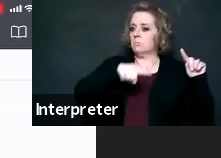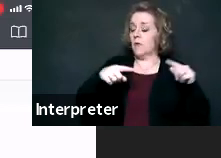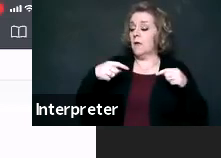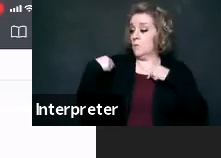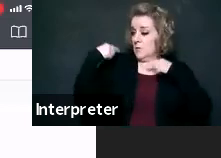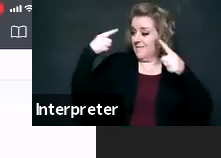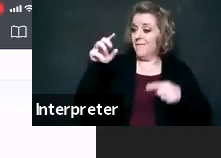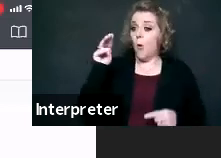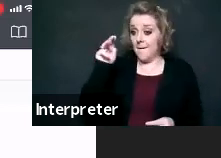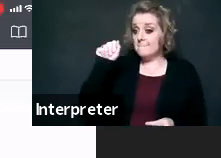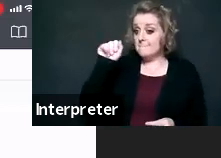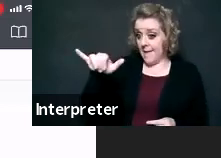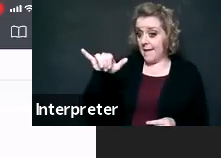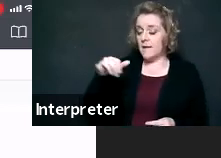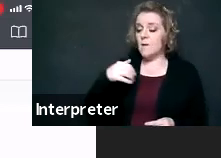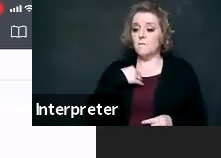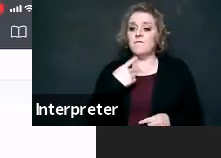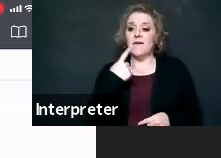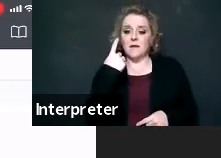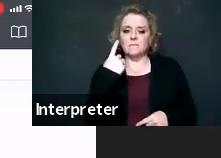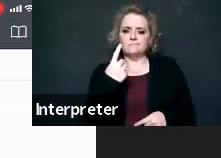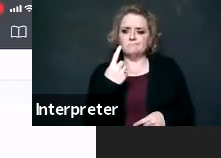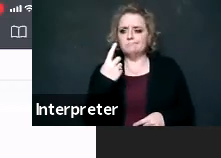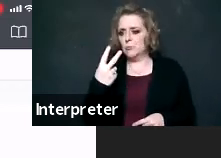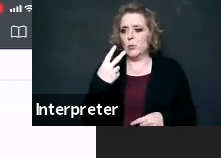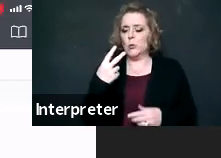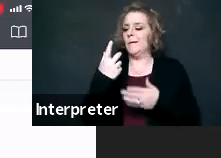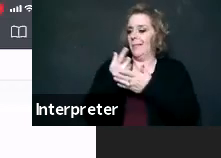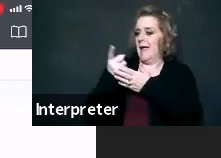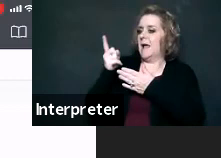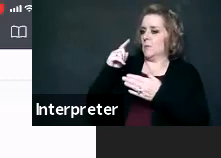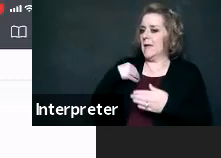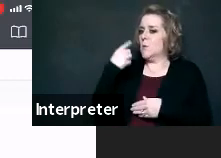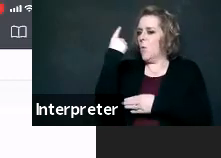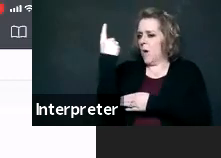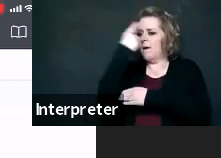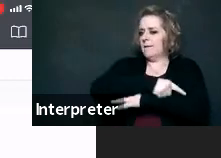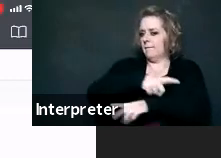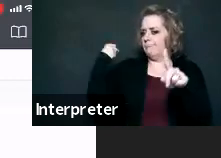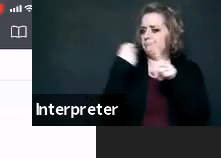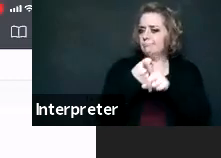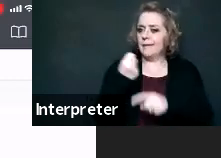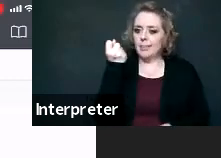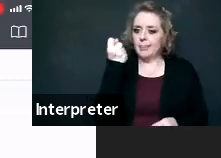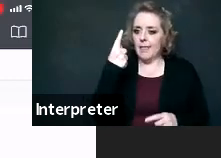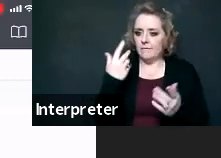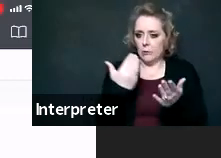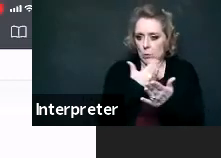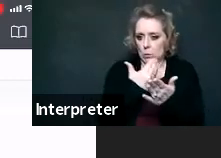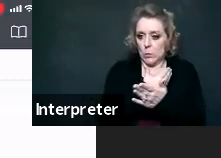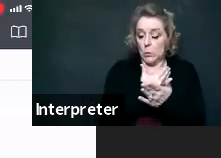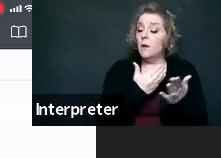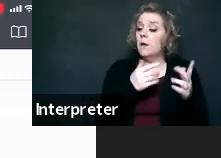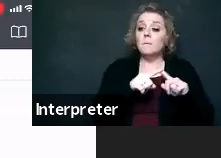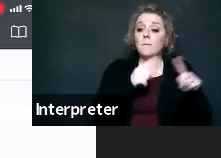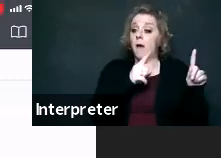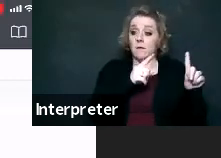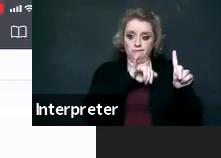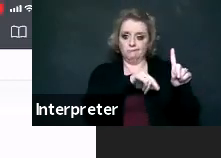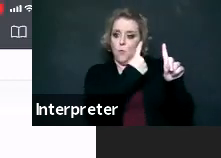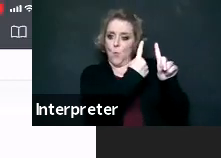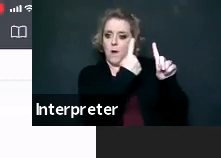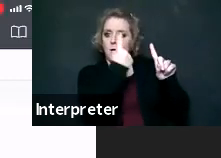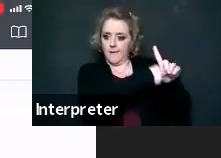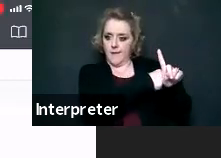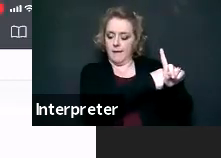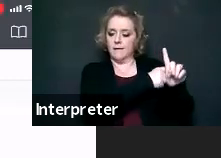we've had more than 10 new cases. That was last week where we had one day of 11. But remember that, as I'll talk in a minute, we're